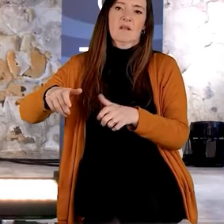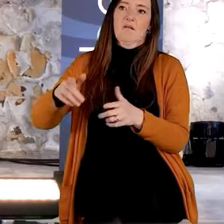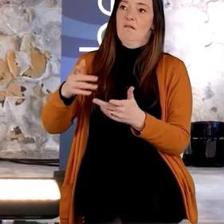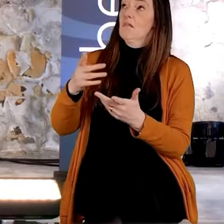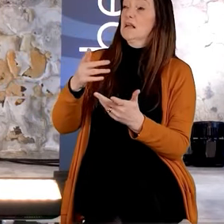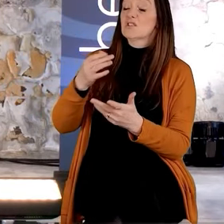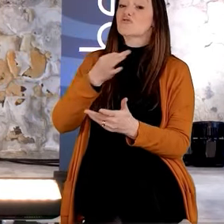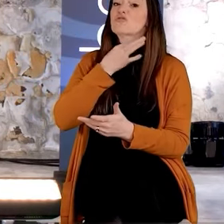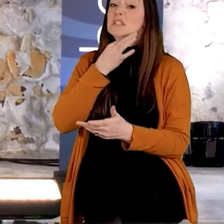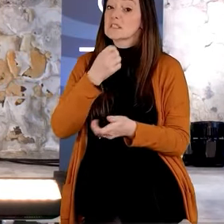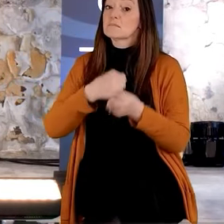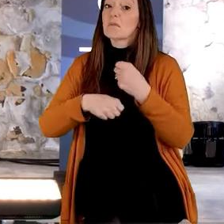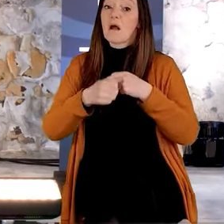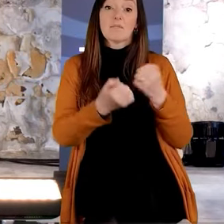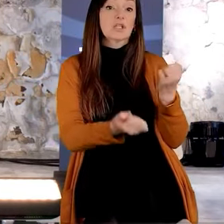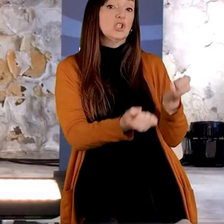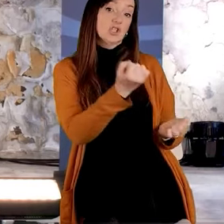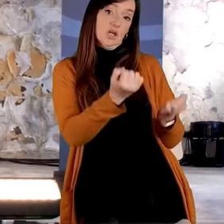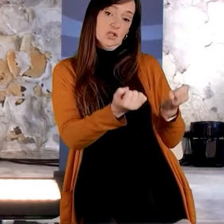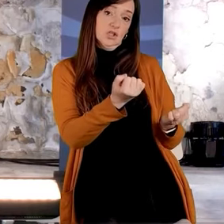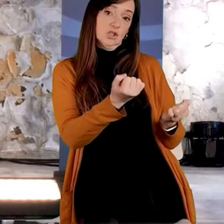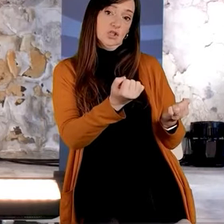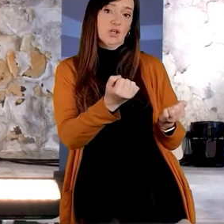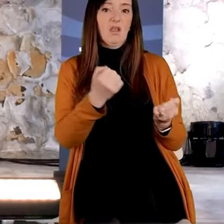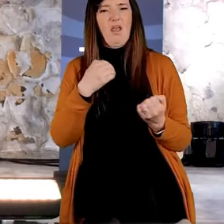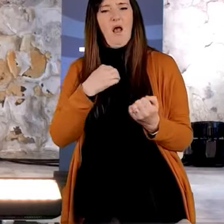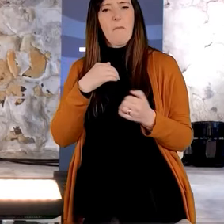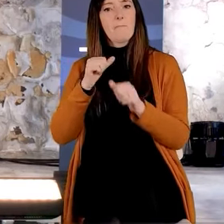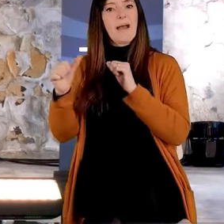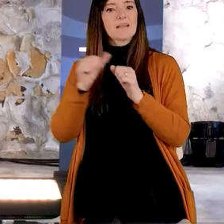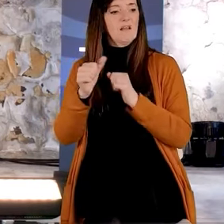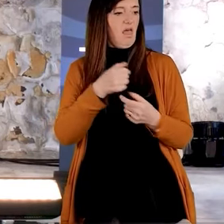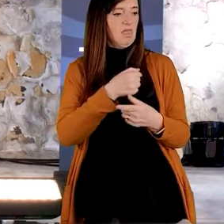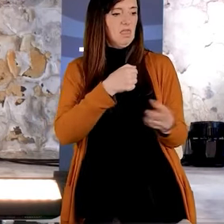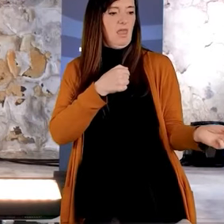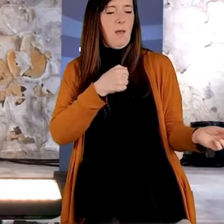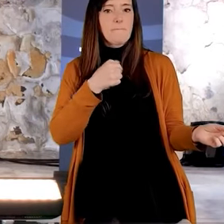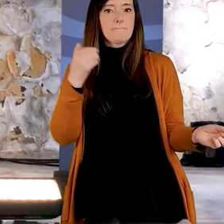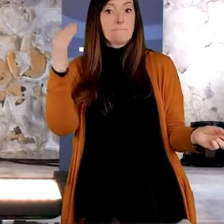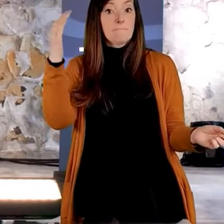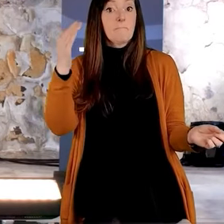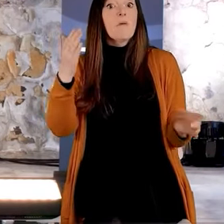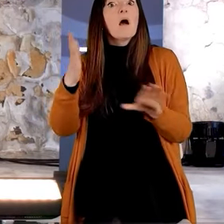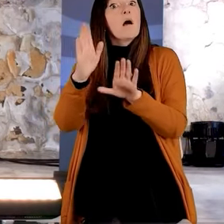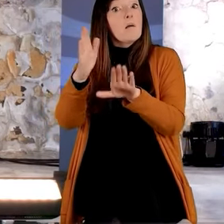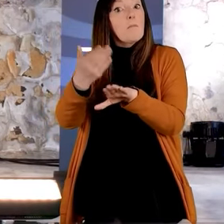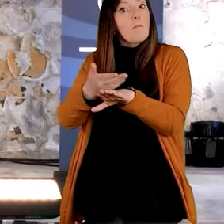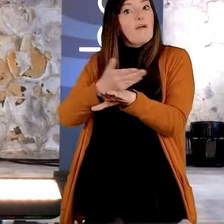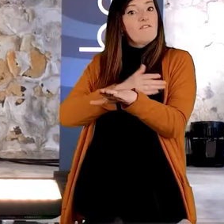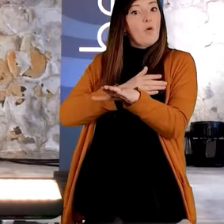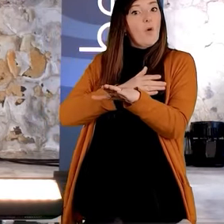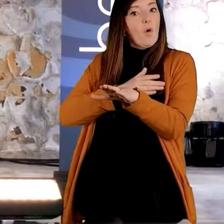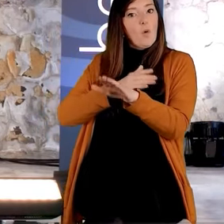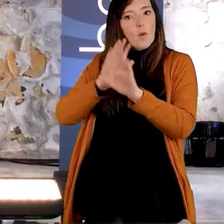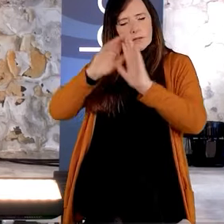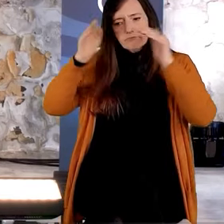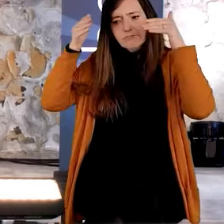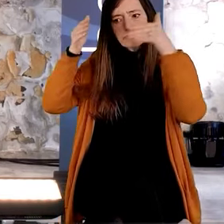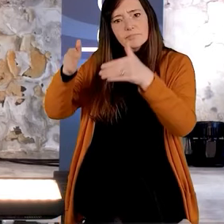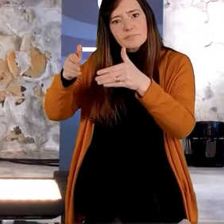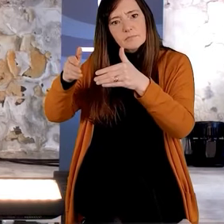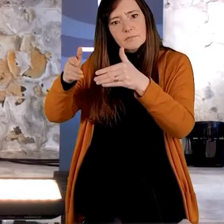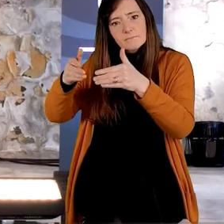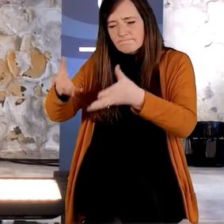are, that we just think we're better than other people. And before we launch into this psalm, we need to be very clear in our